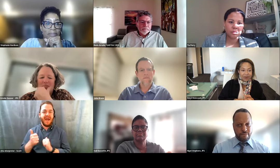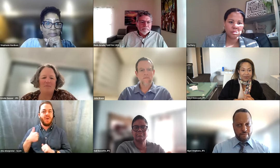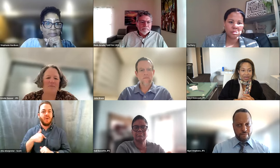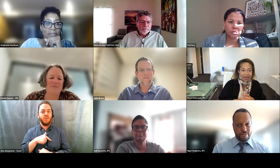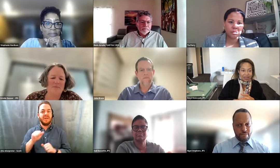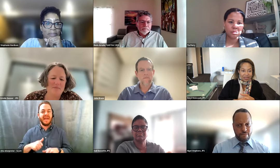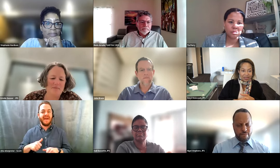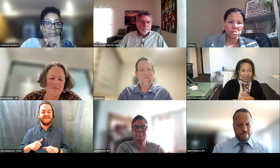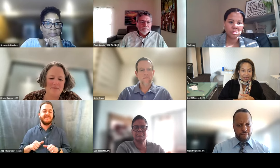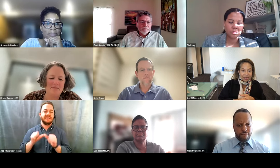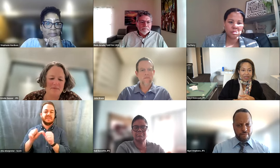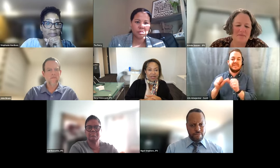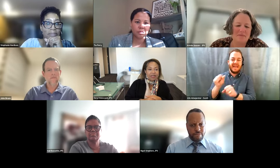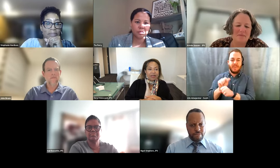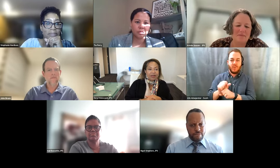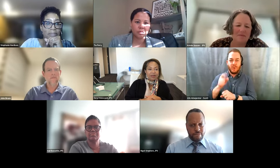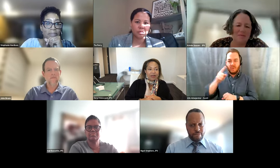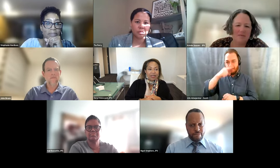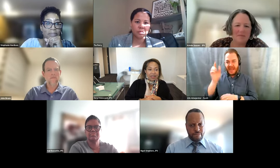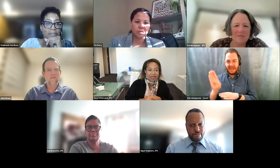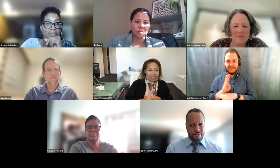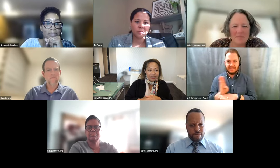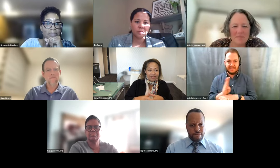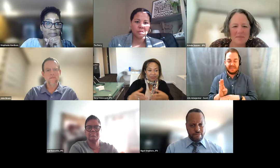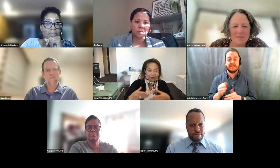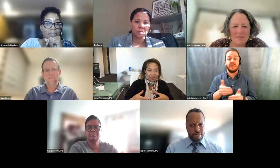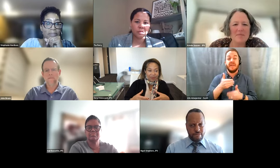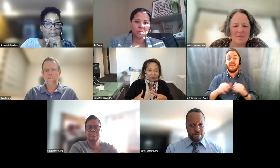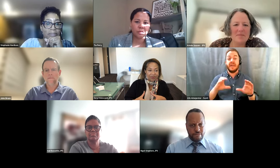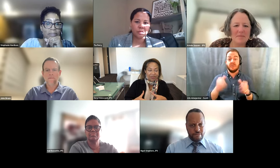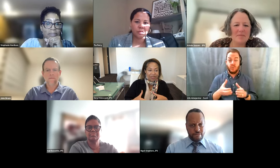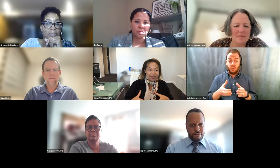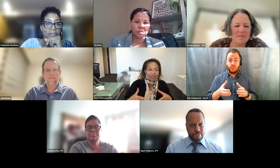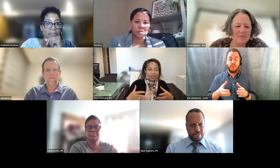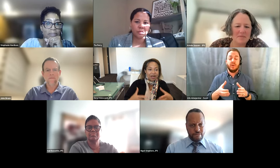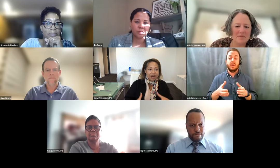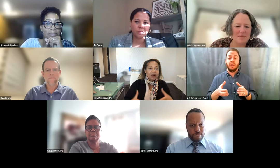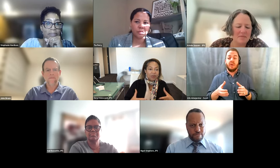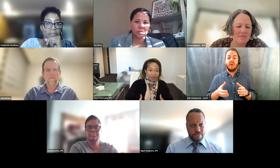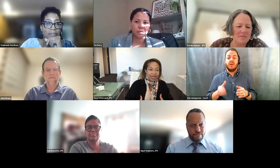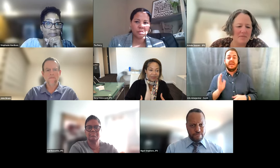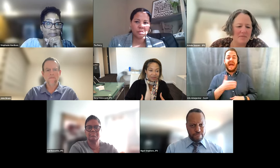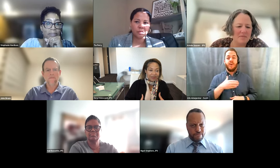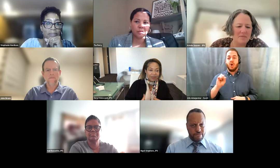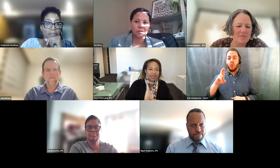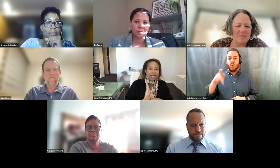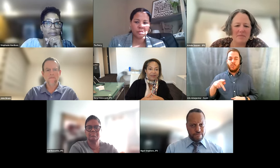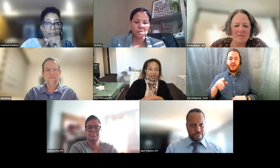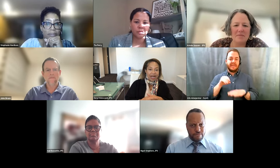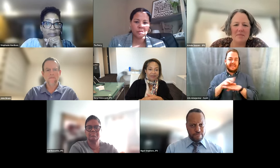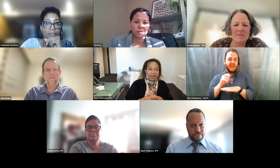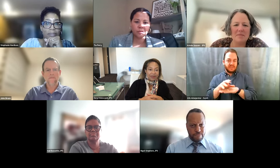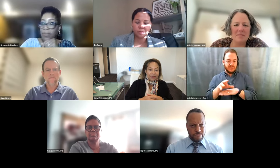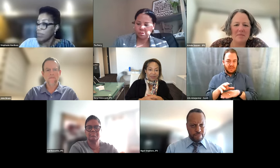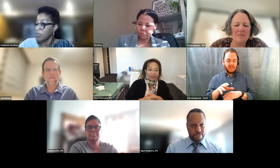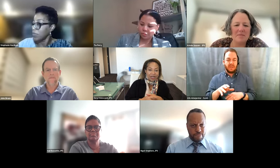sustainable work for Black businesses? So the next group of people is our corporate council. And